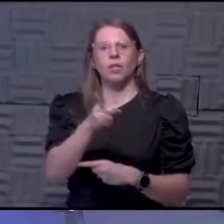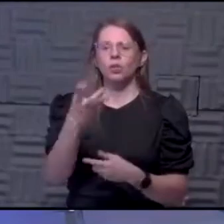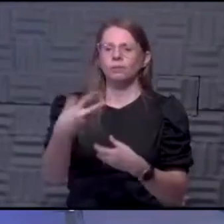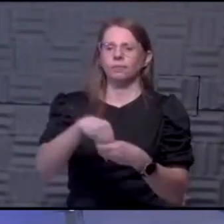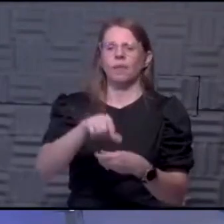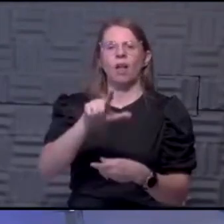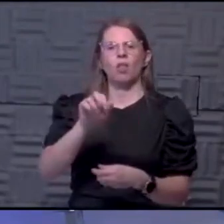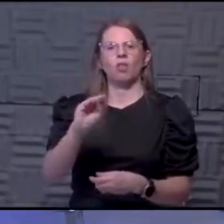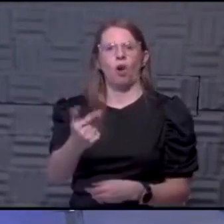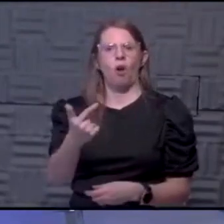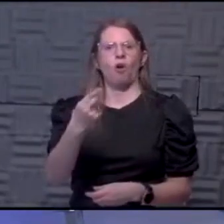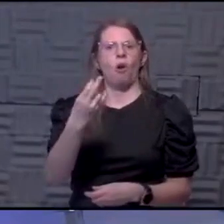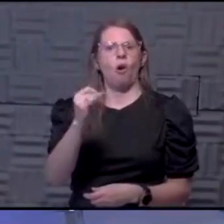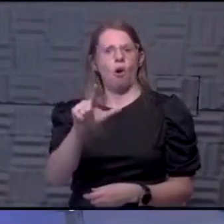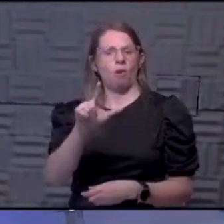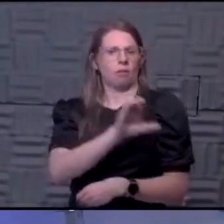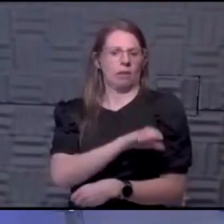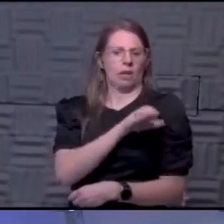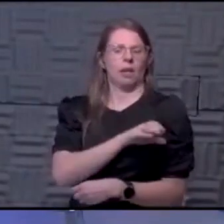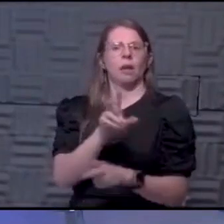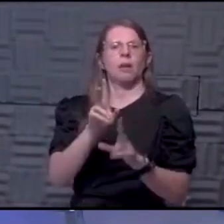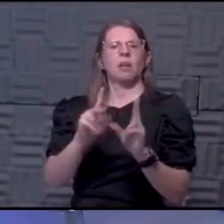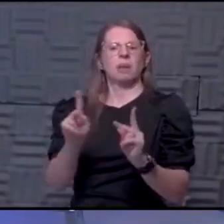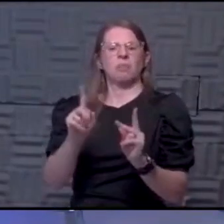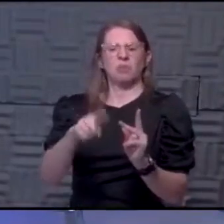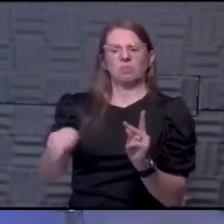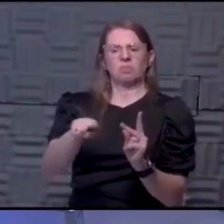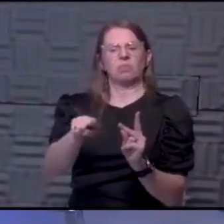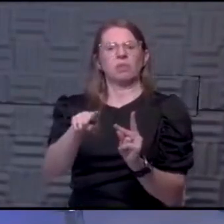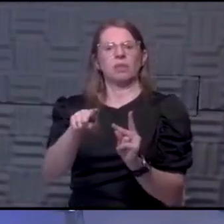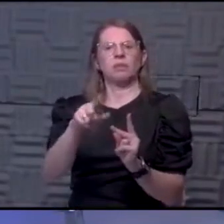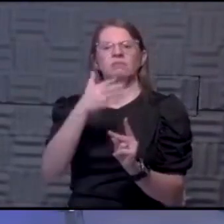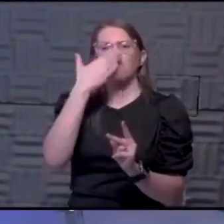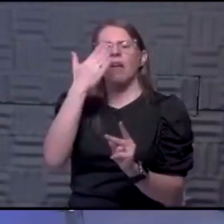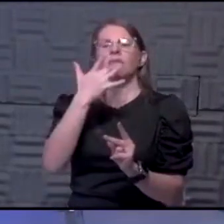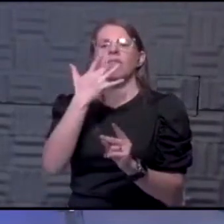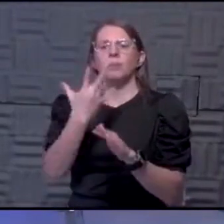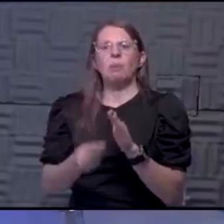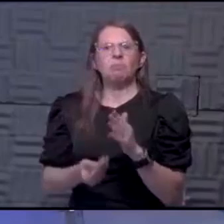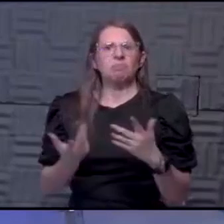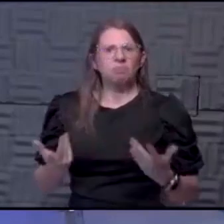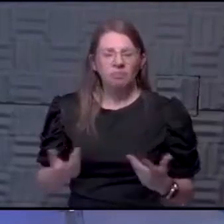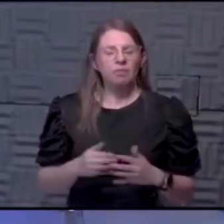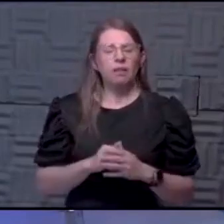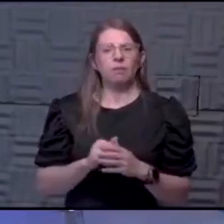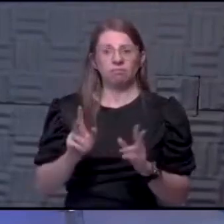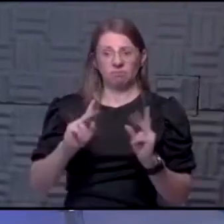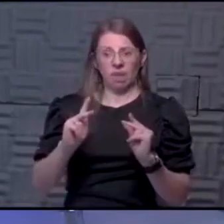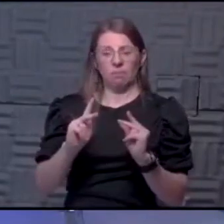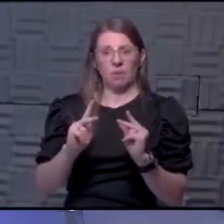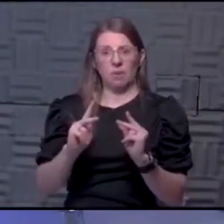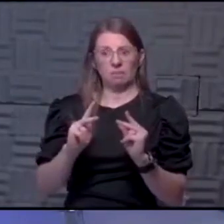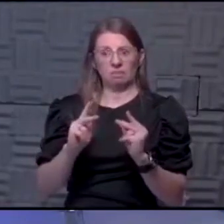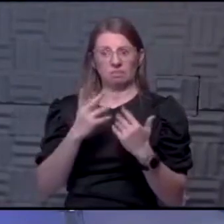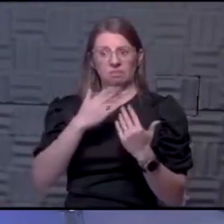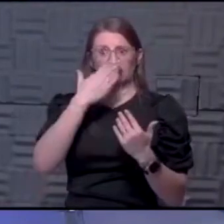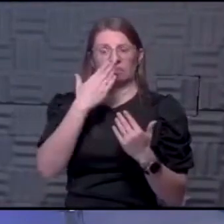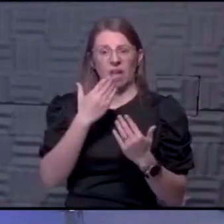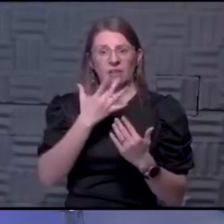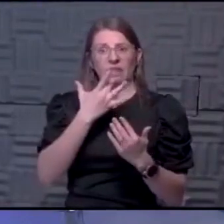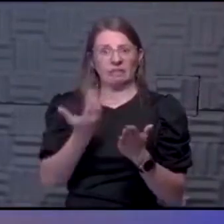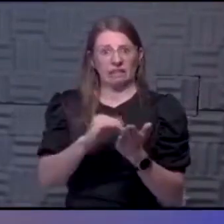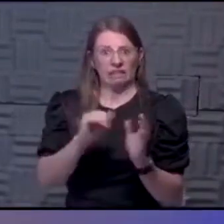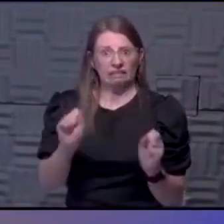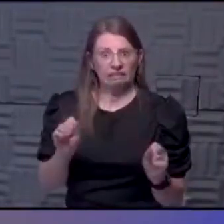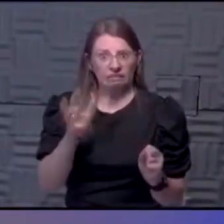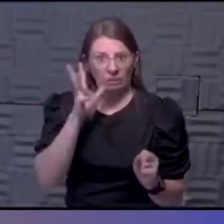haulers clinic, and you're seeing patients who have lost their sense of taste and smell. So how's that going? Are people getting it back? Or tell us a story.